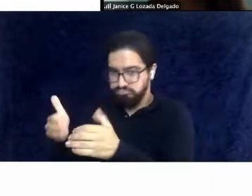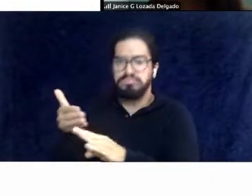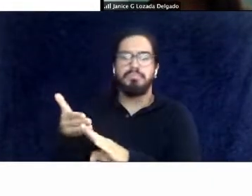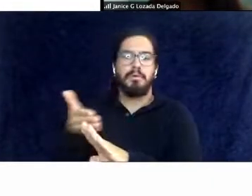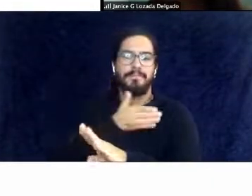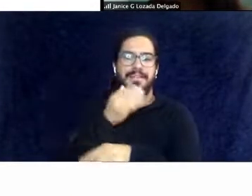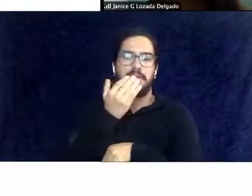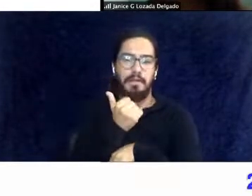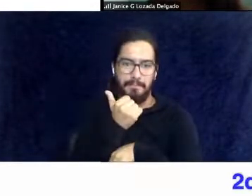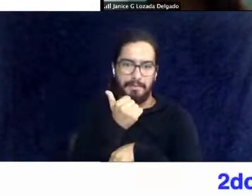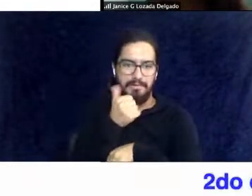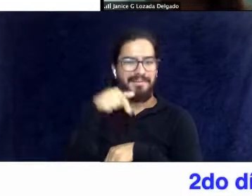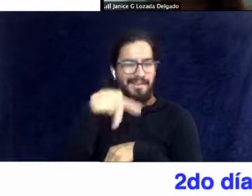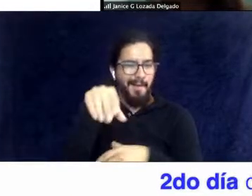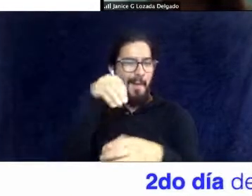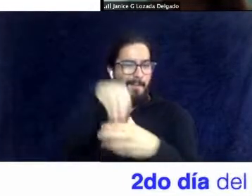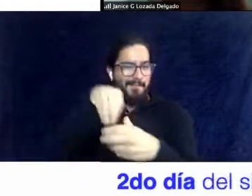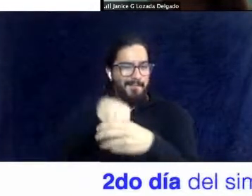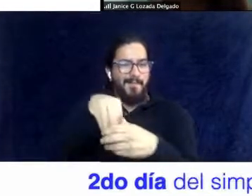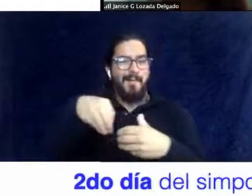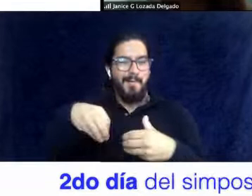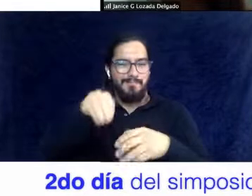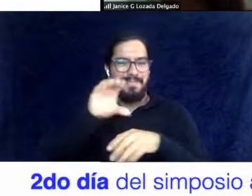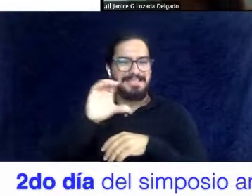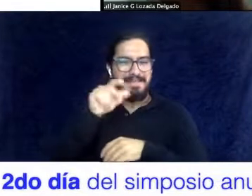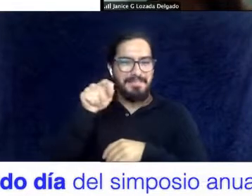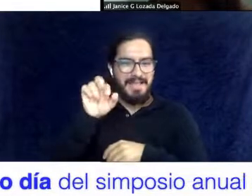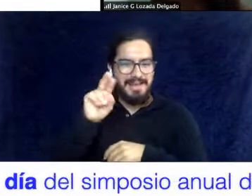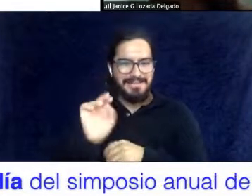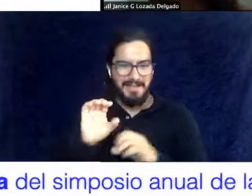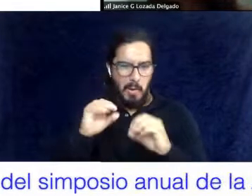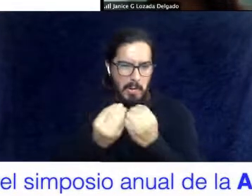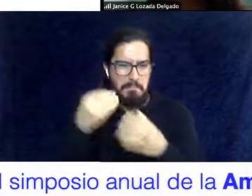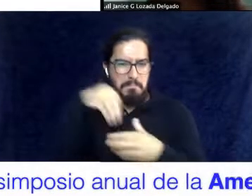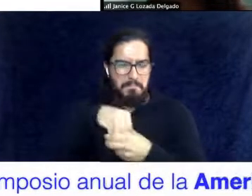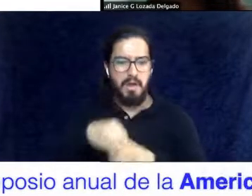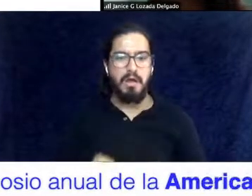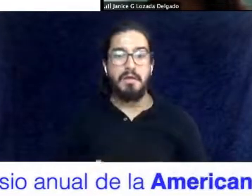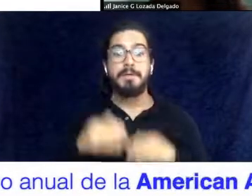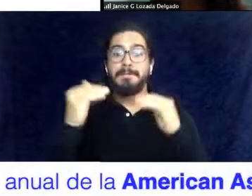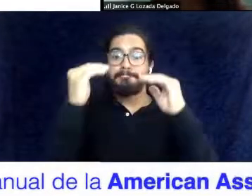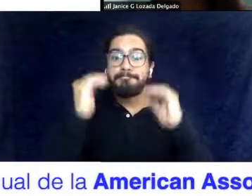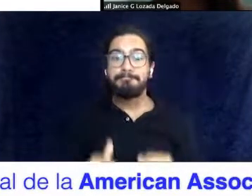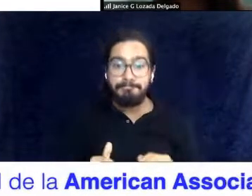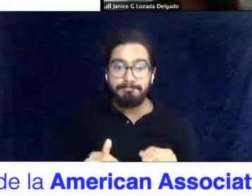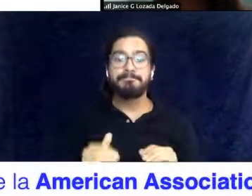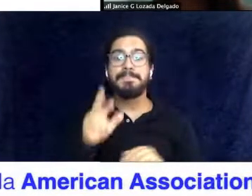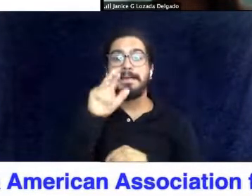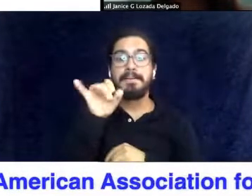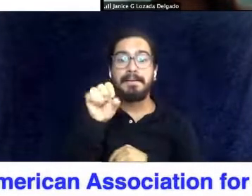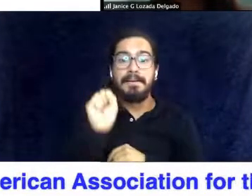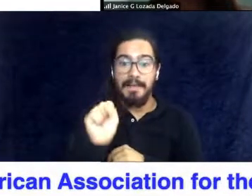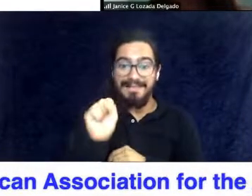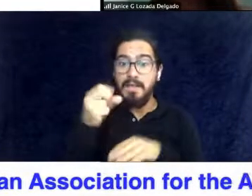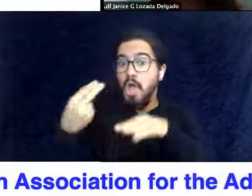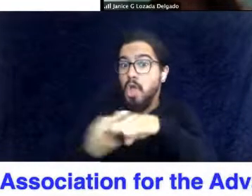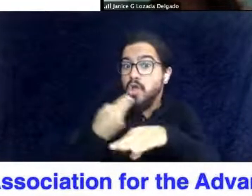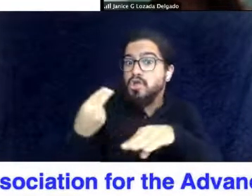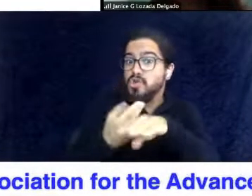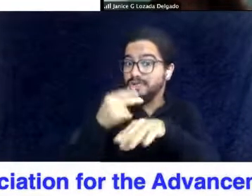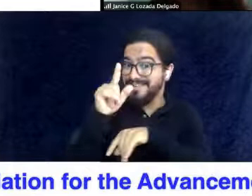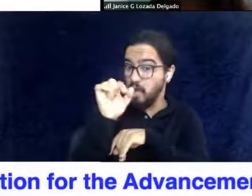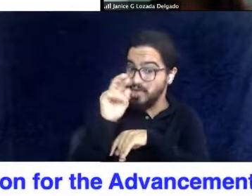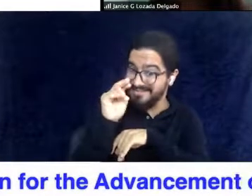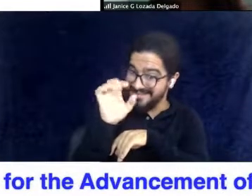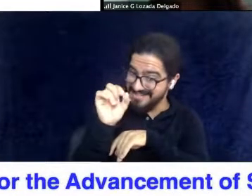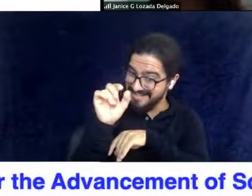Rico, and our results suggest that the inhibition of RAS with losartan might be a